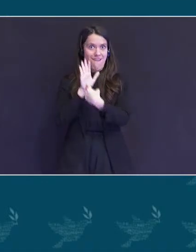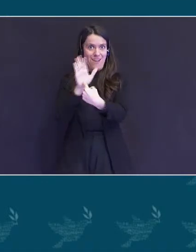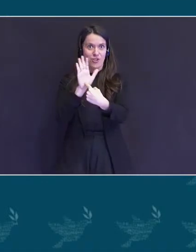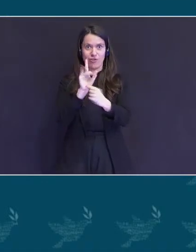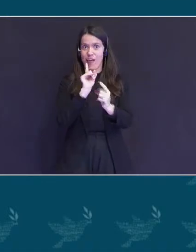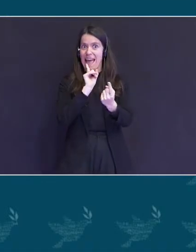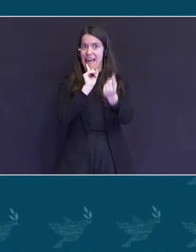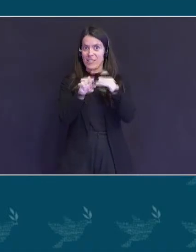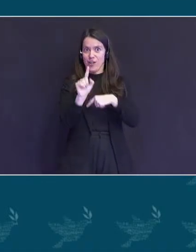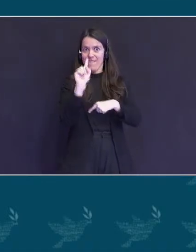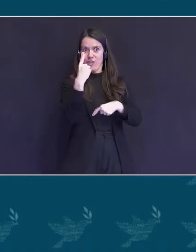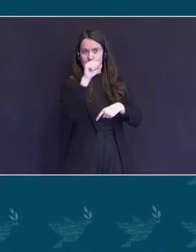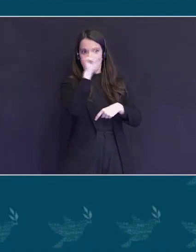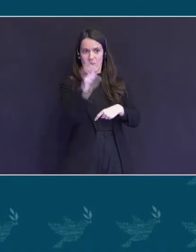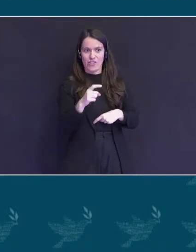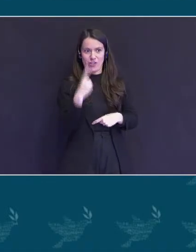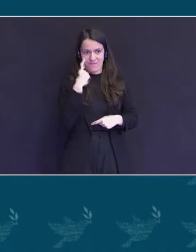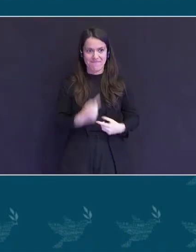first question.